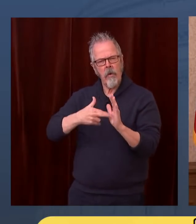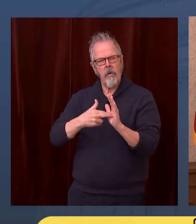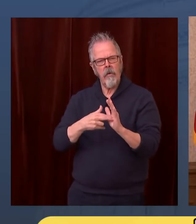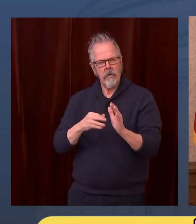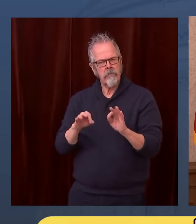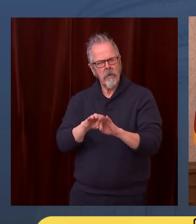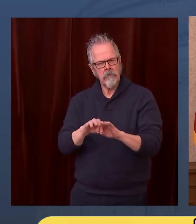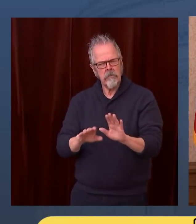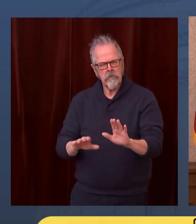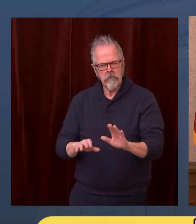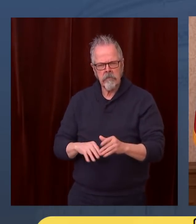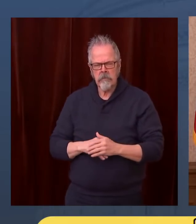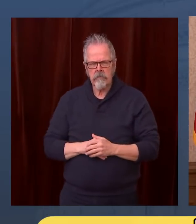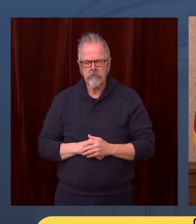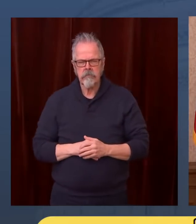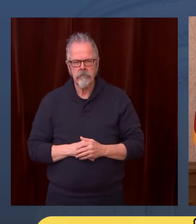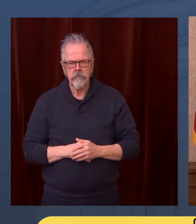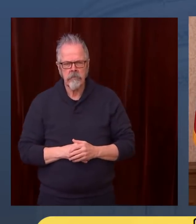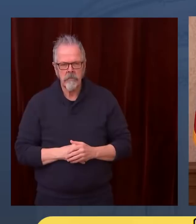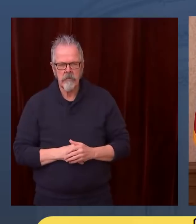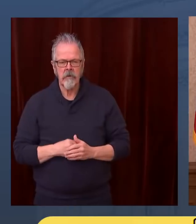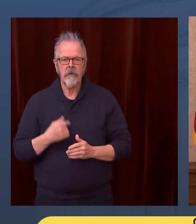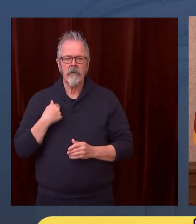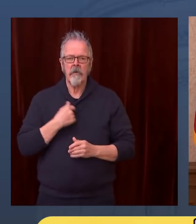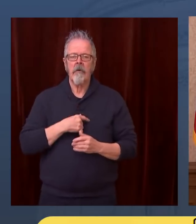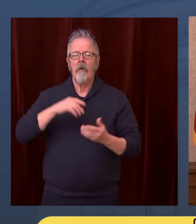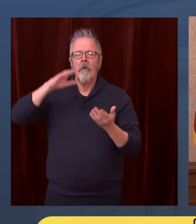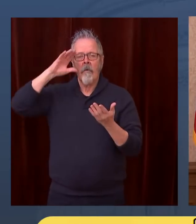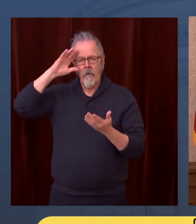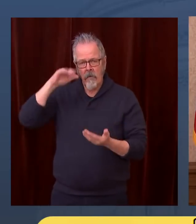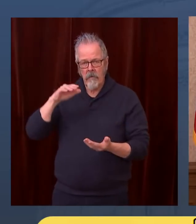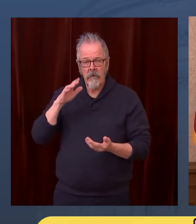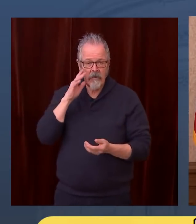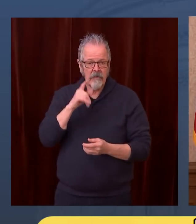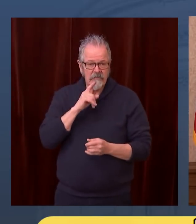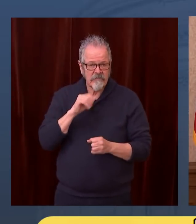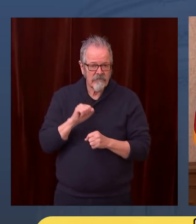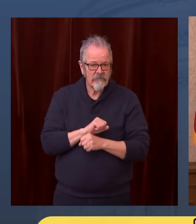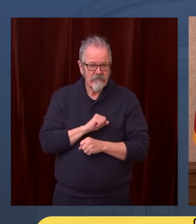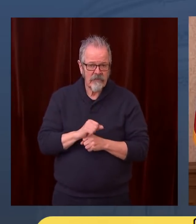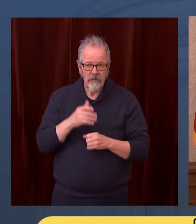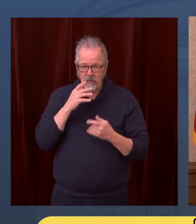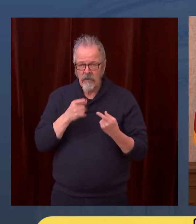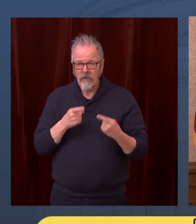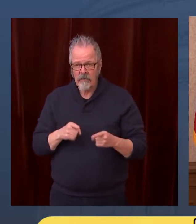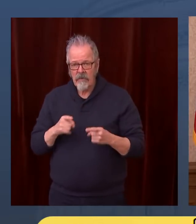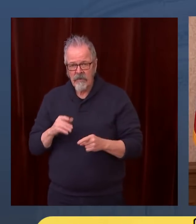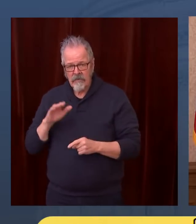hope that that will be the prevailing sentiment, and is at the moment.